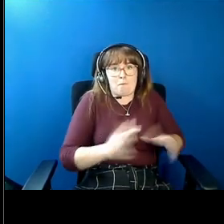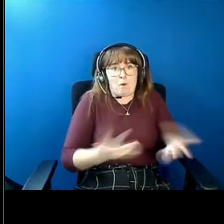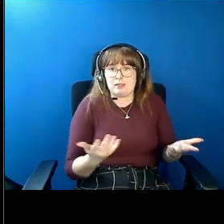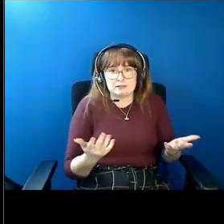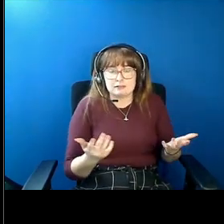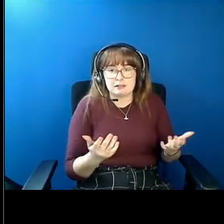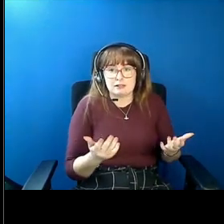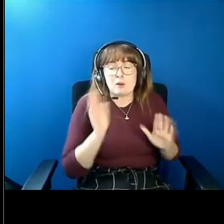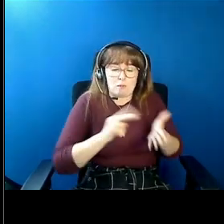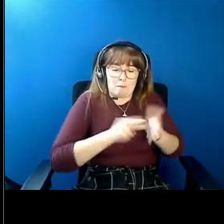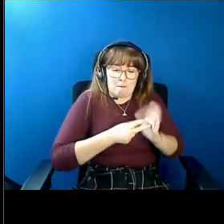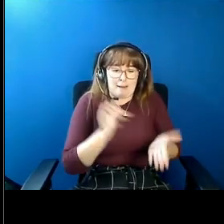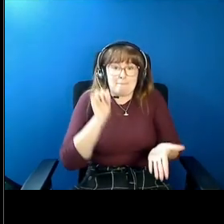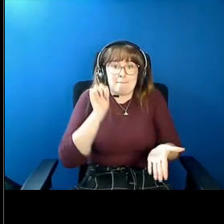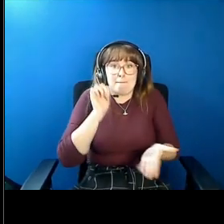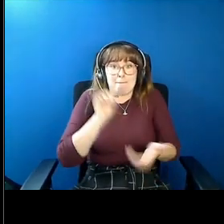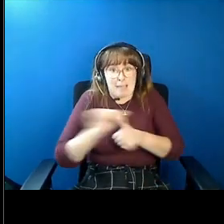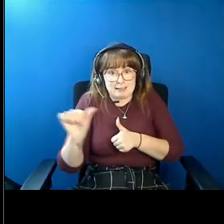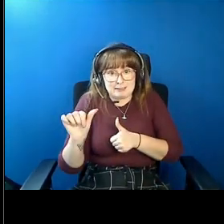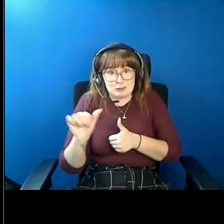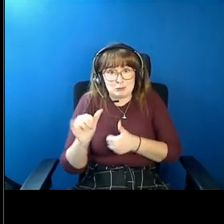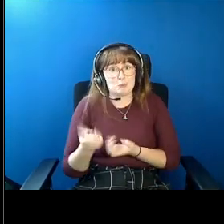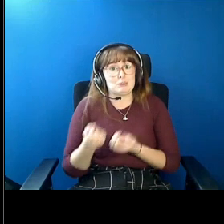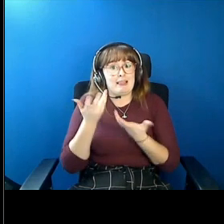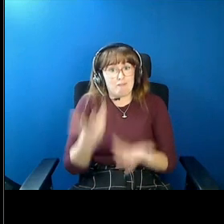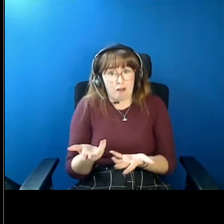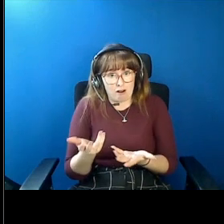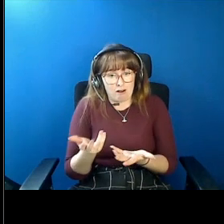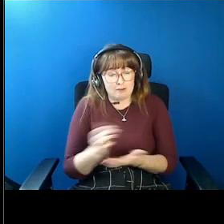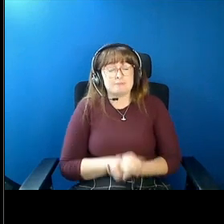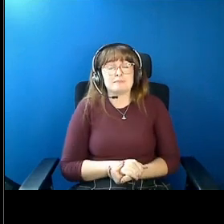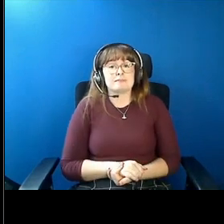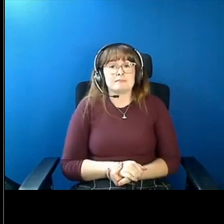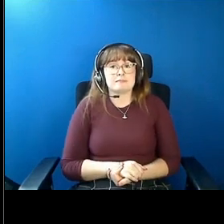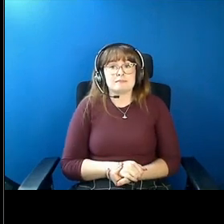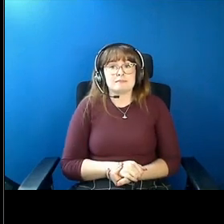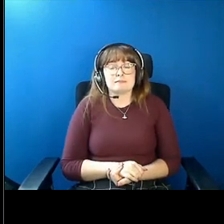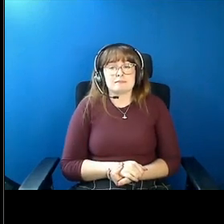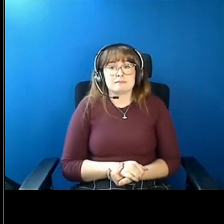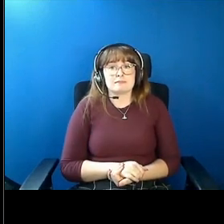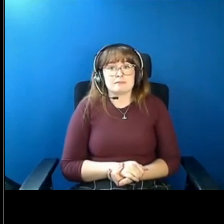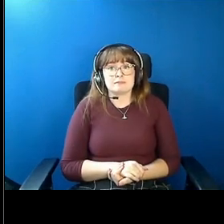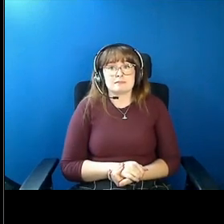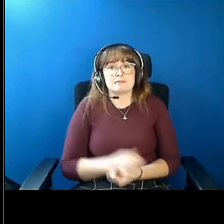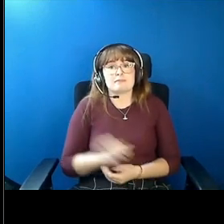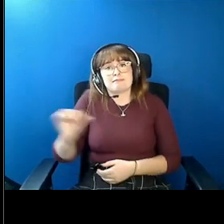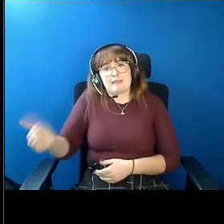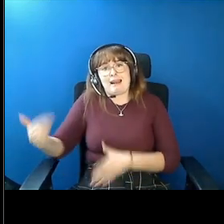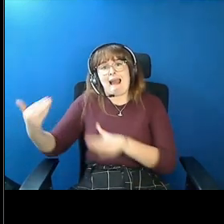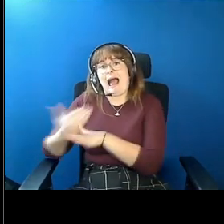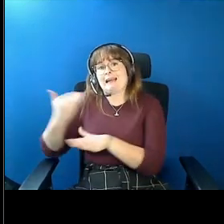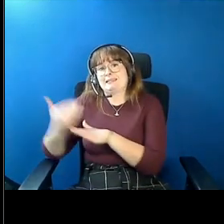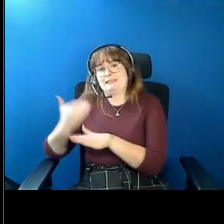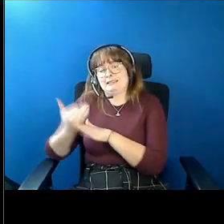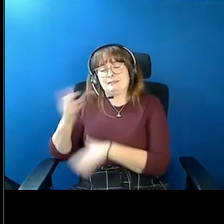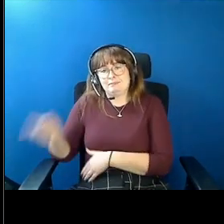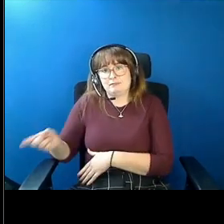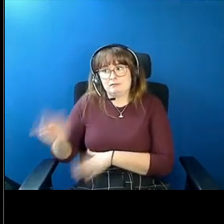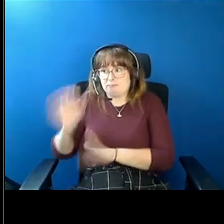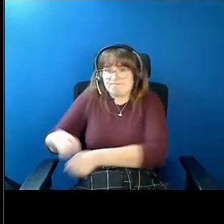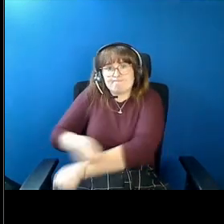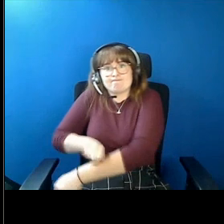to deliver upon what the data is telling us and deliver on our targets that we all know that we have. And then act is, of course, let's go, let's